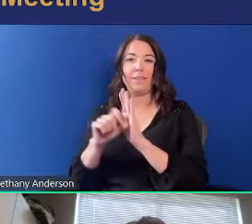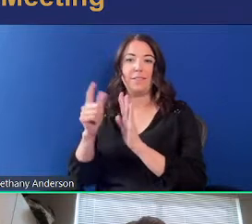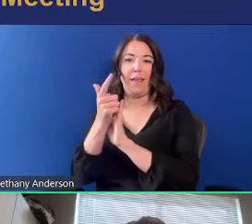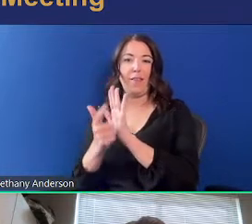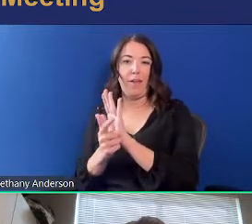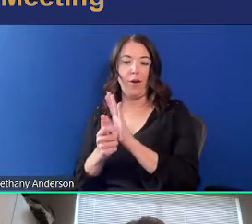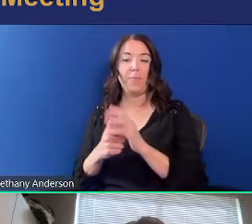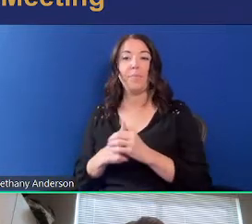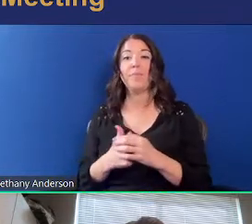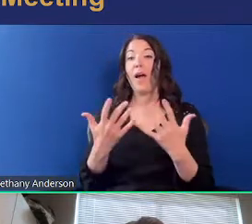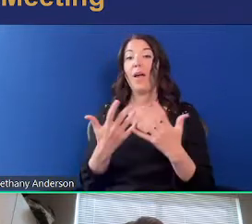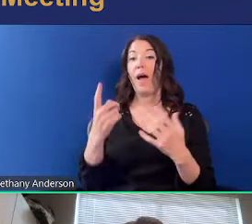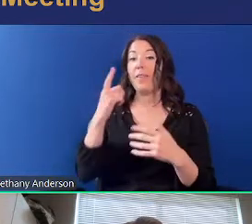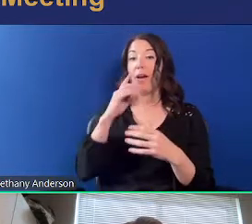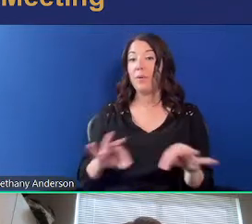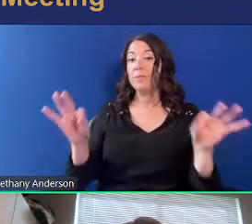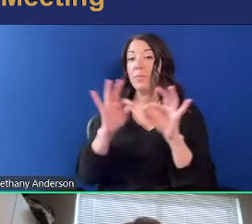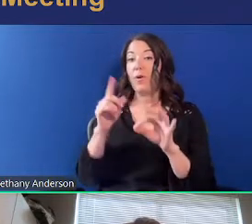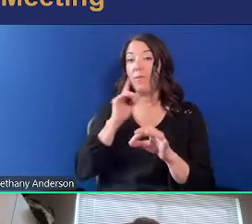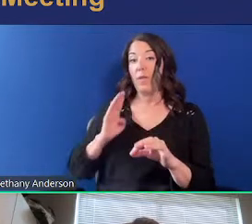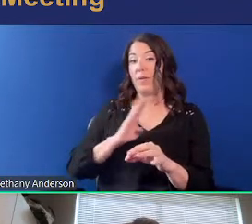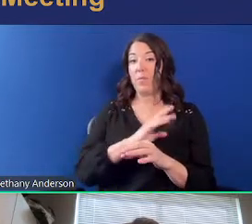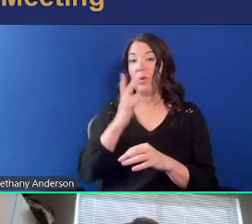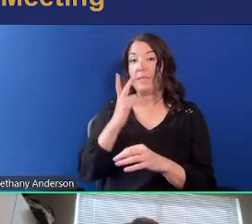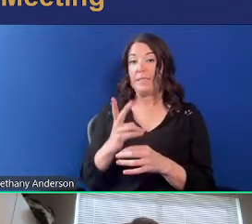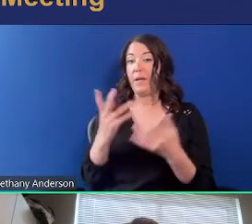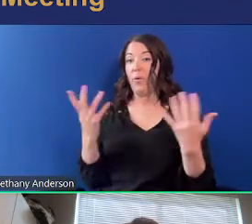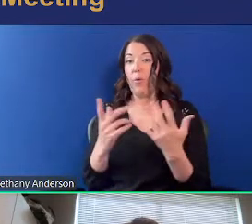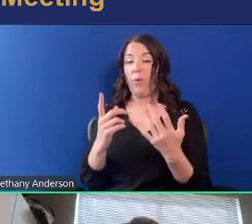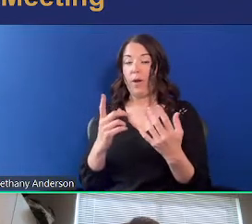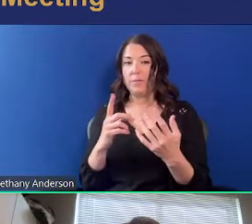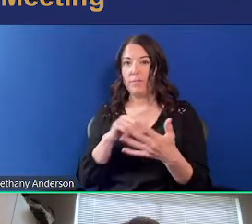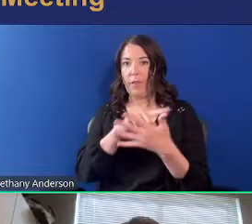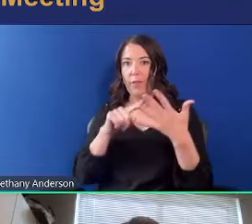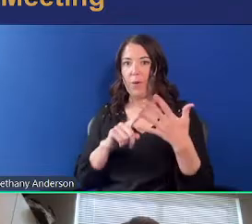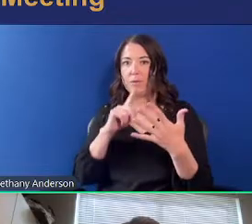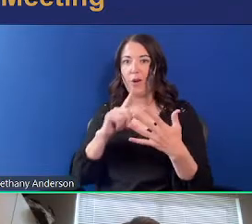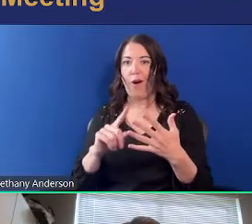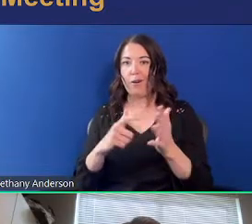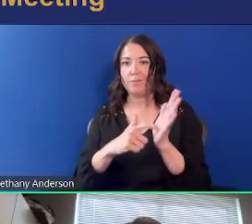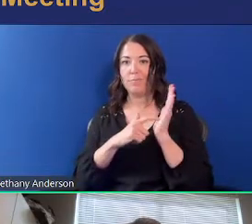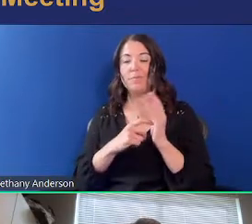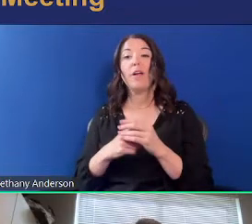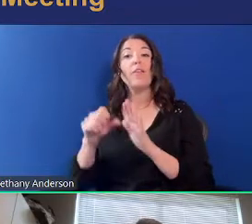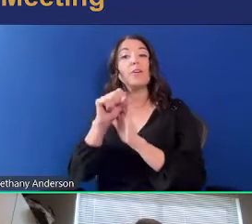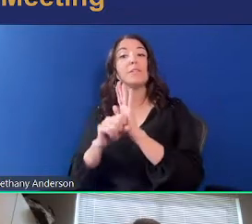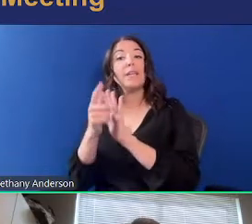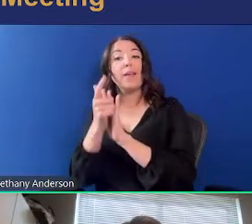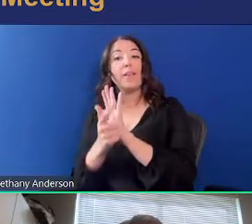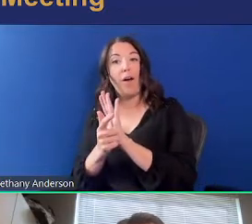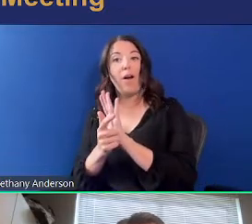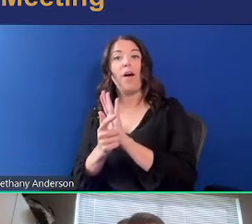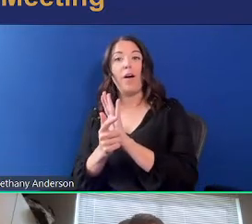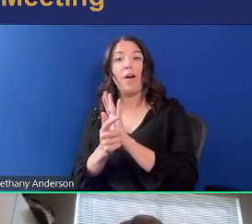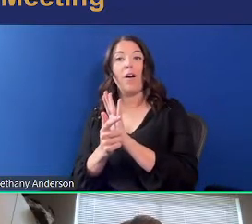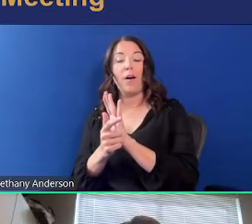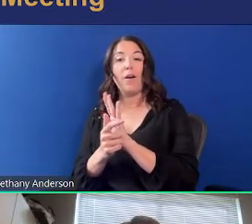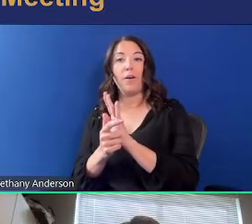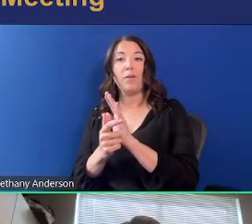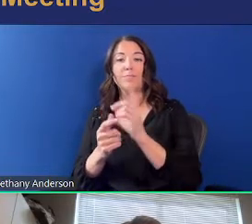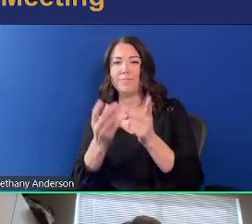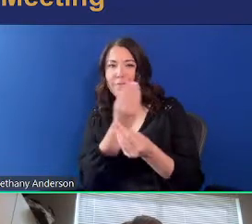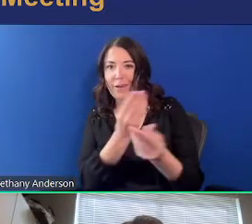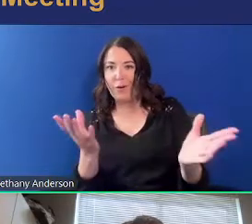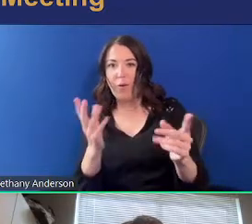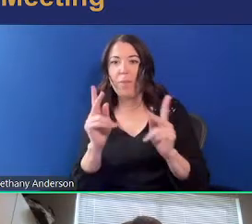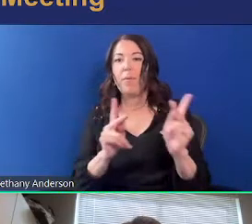that the board see what those are. And there's also state law that prohibits, for the public's awareness, there are state